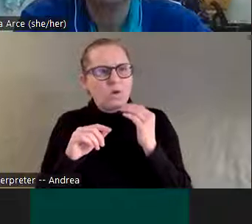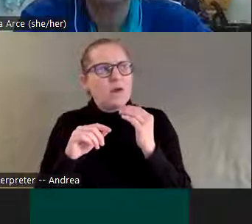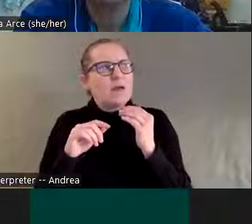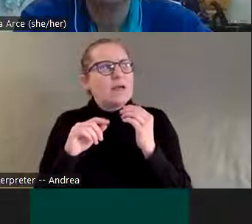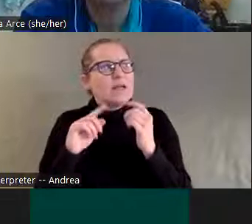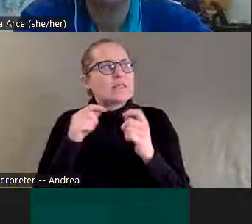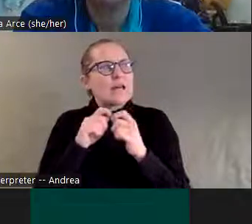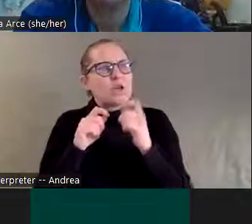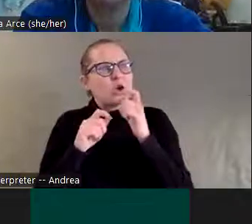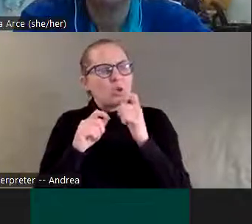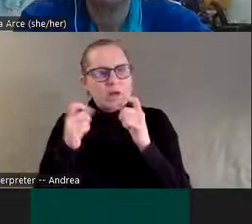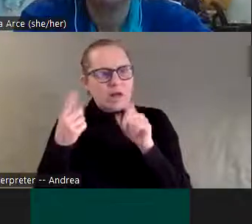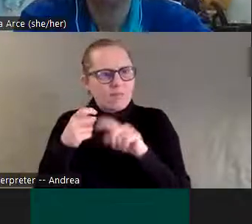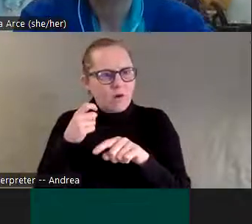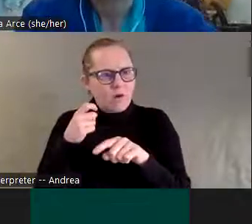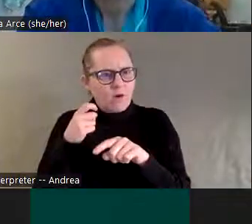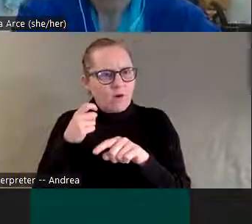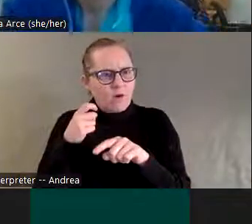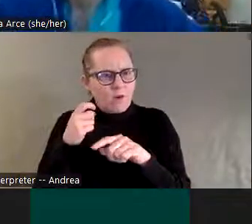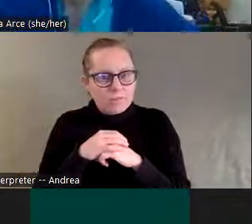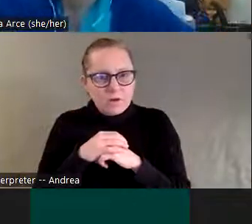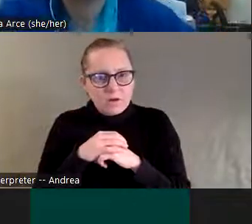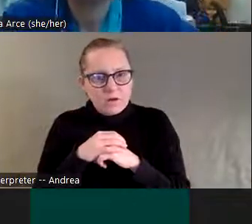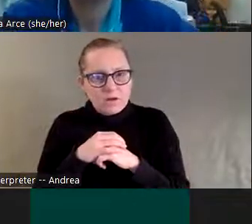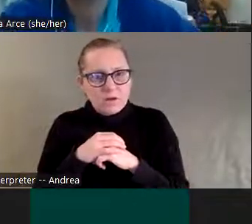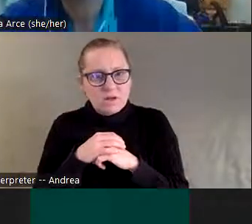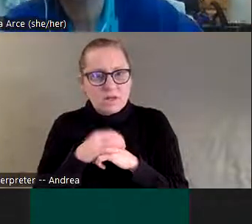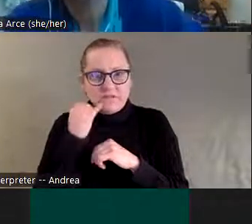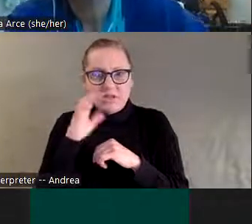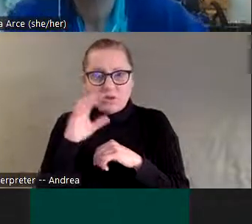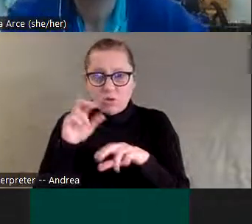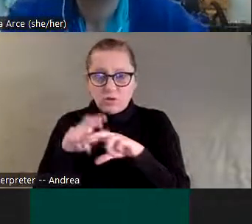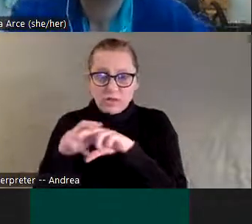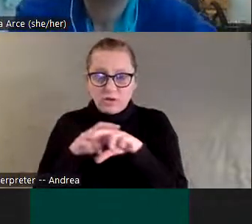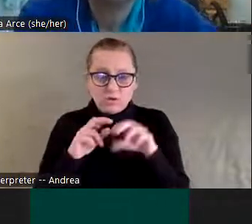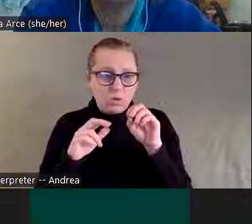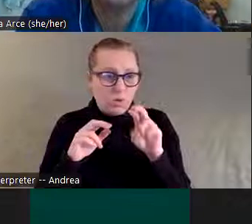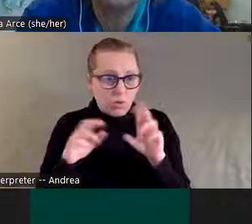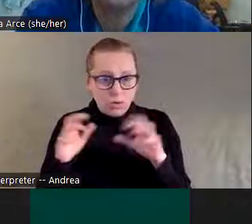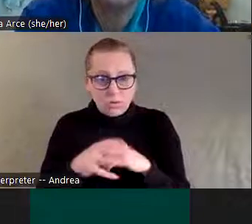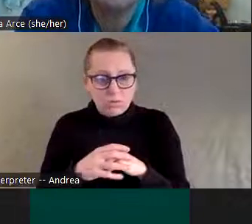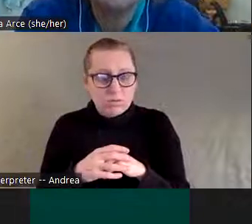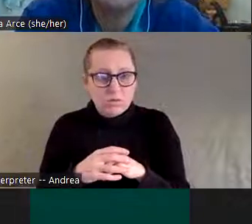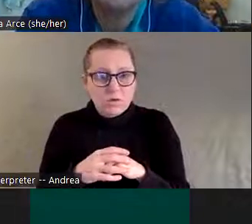who these are coming from, which, whether it's co-chairs or